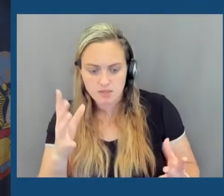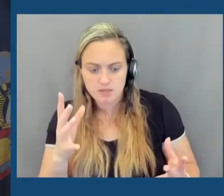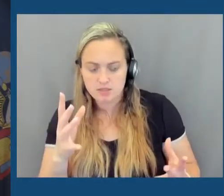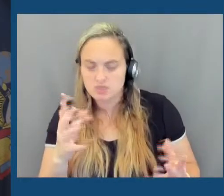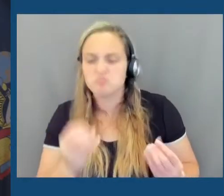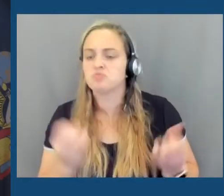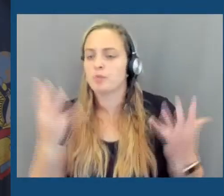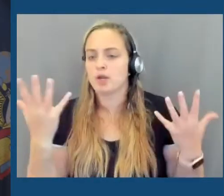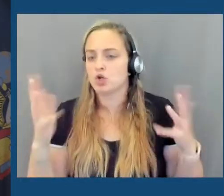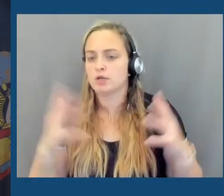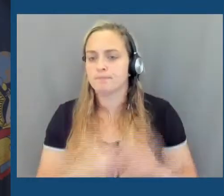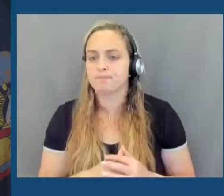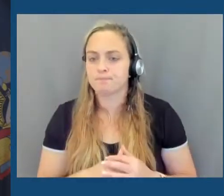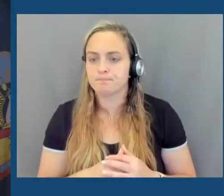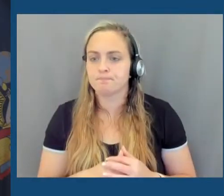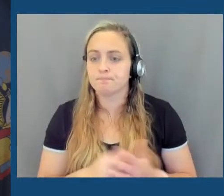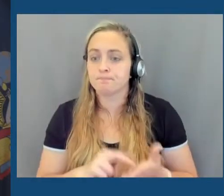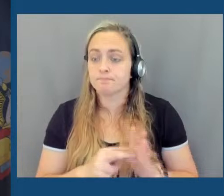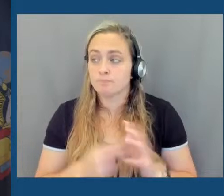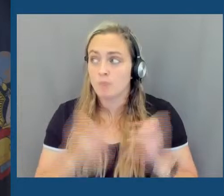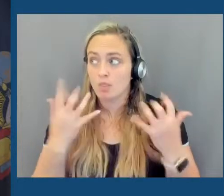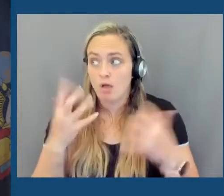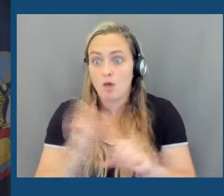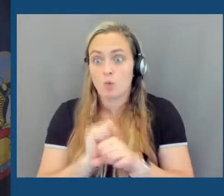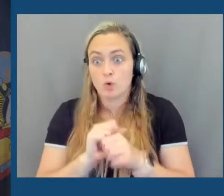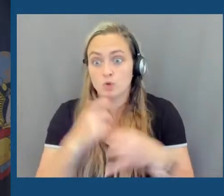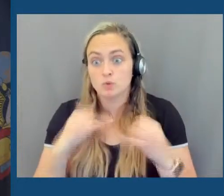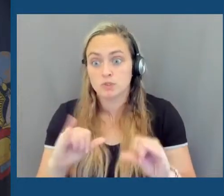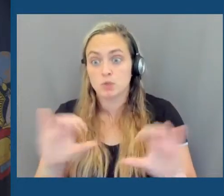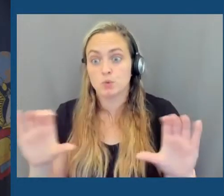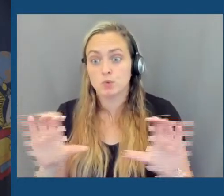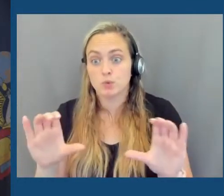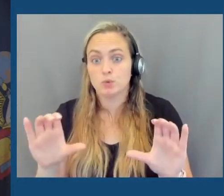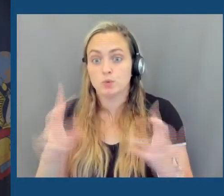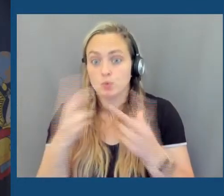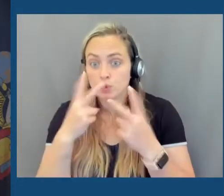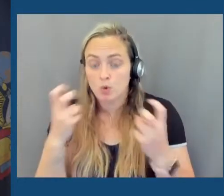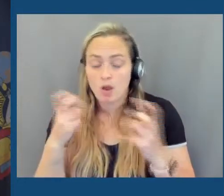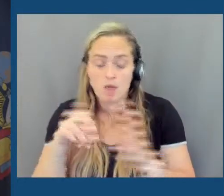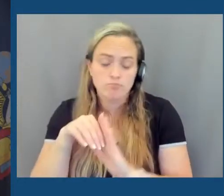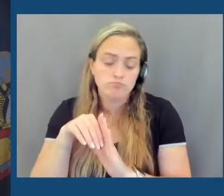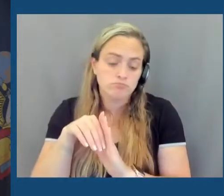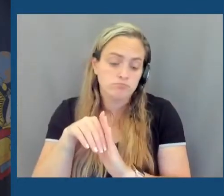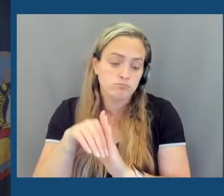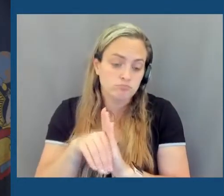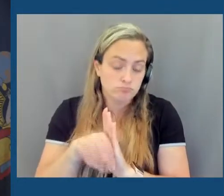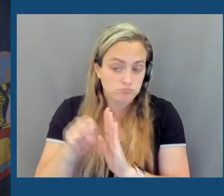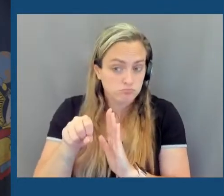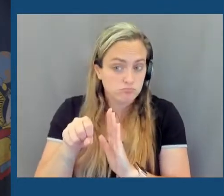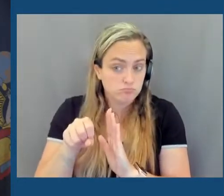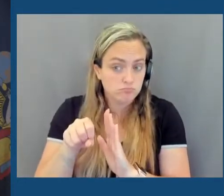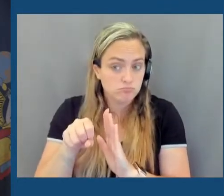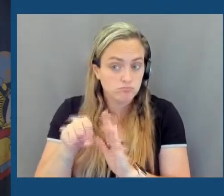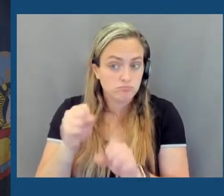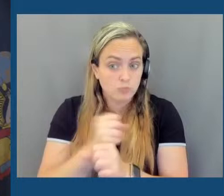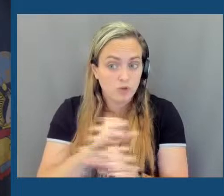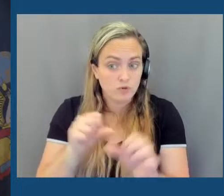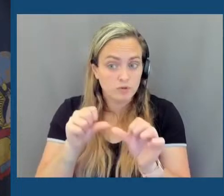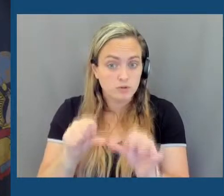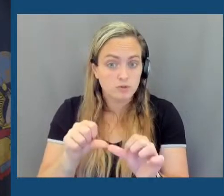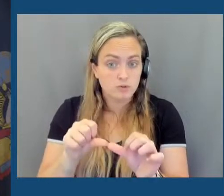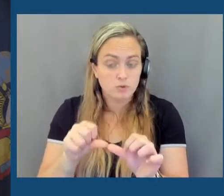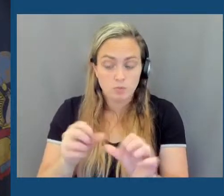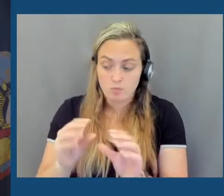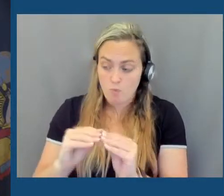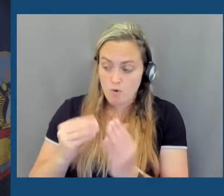we still have plenty of work to do. Even with crime trending down, we fought to maintain unprecedented